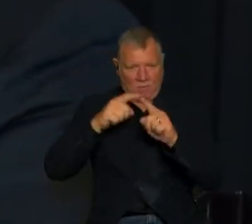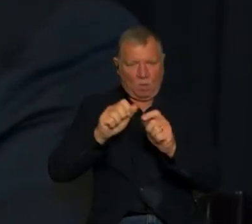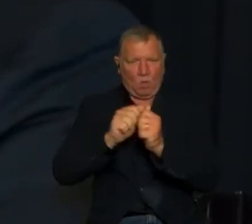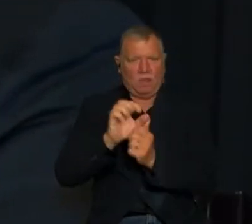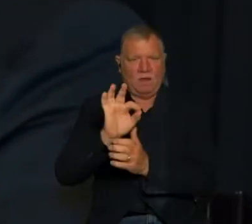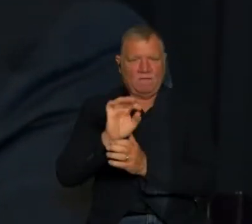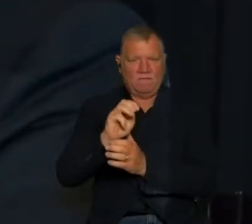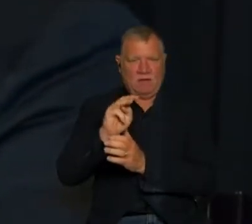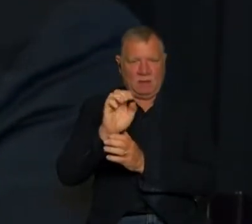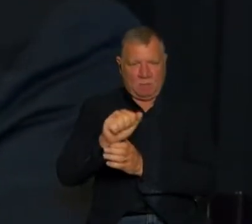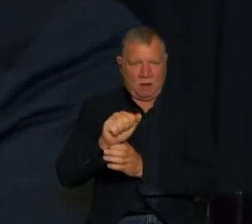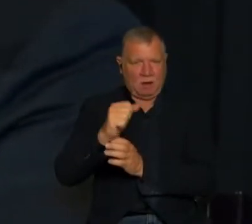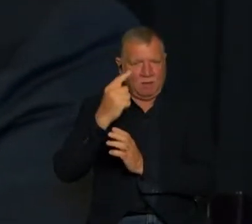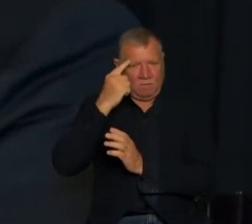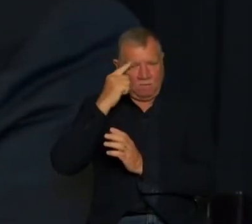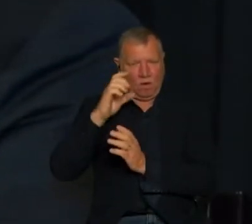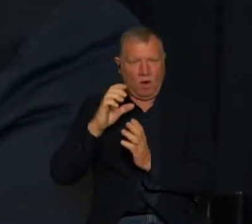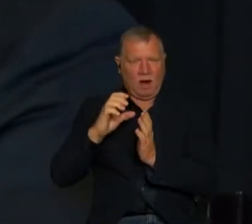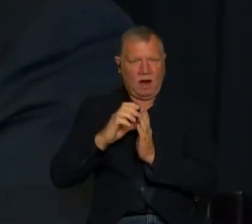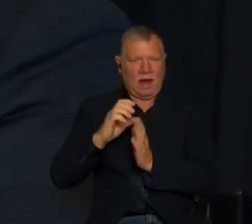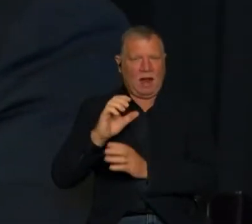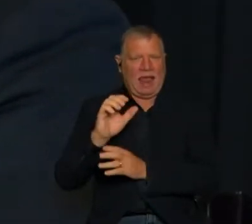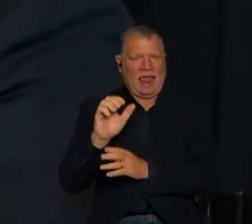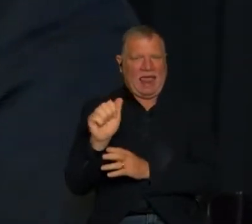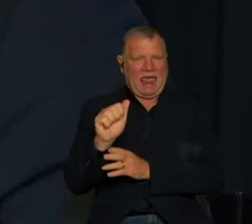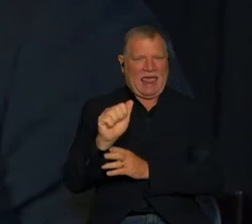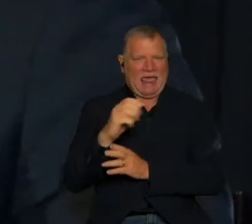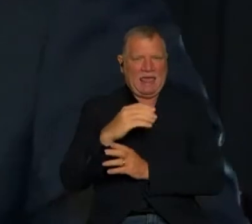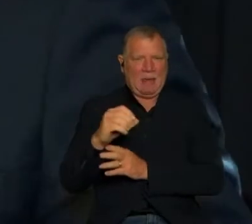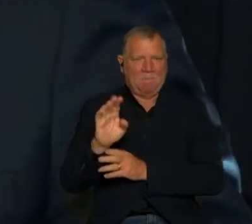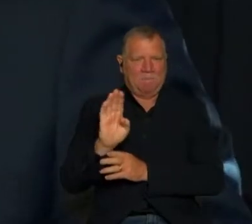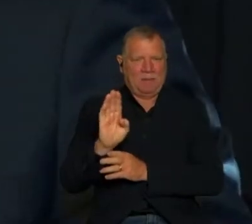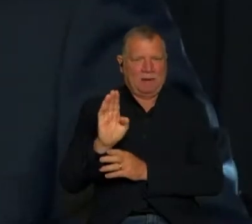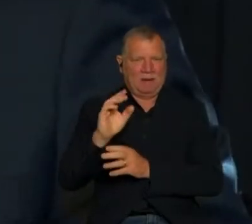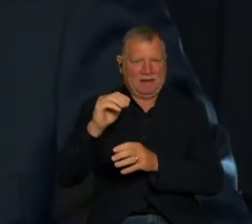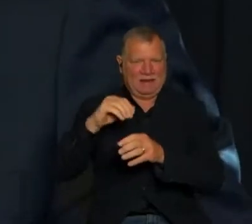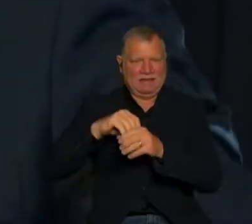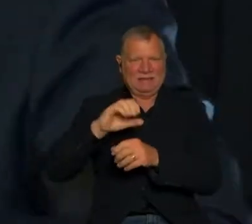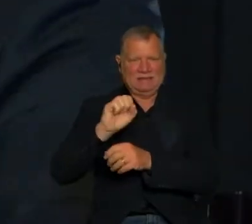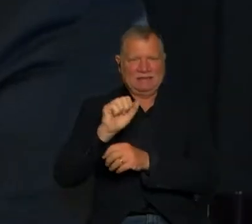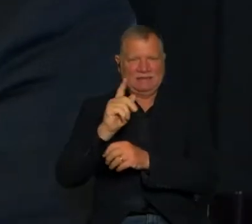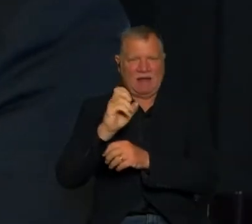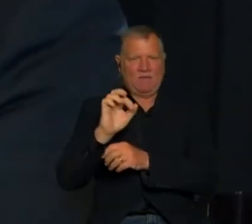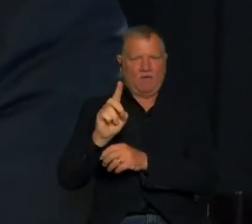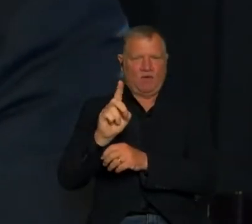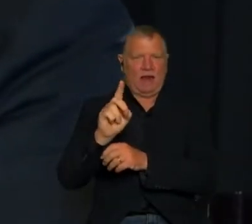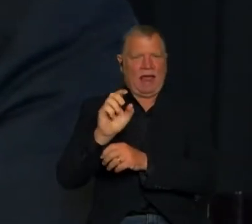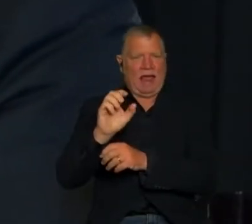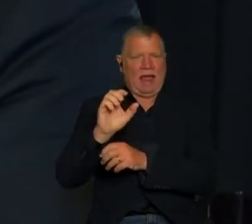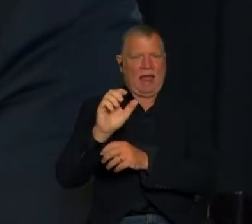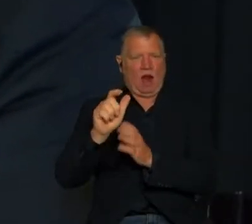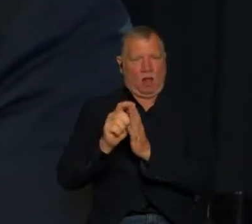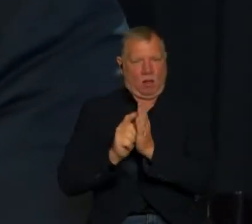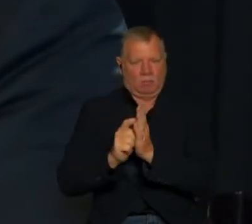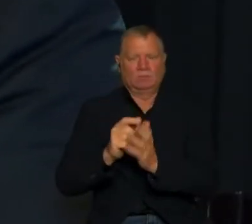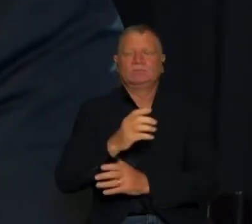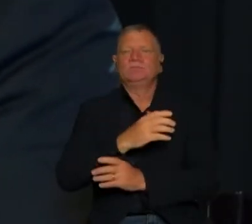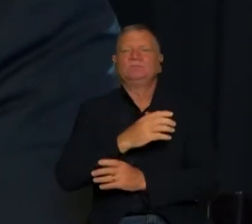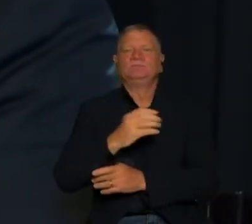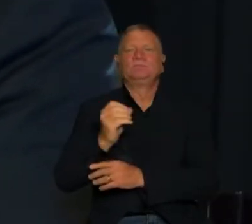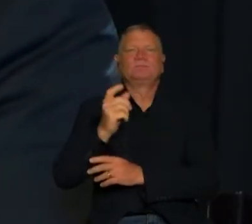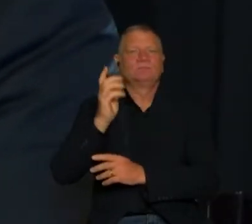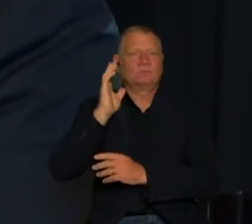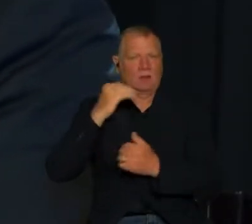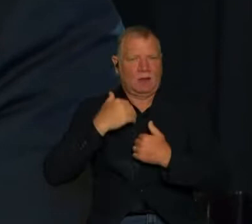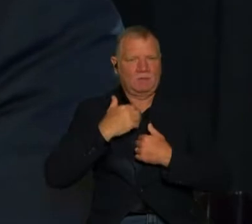FEMA guidelines for categories A and B of the Stafford Act. With some emergency work still